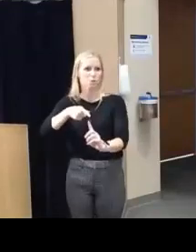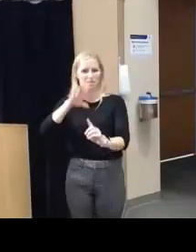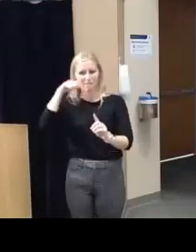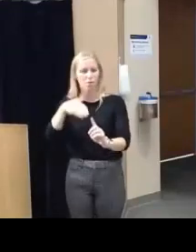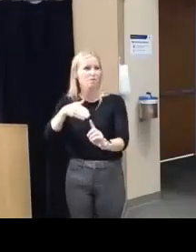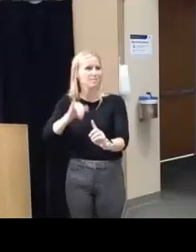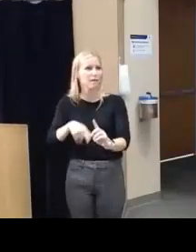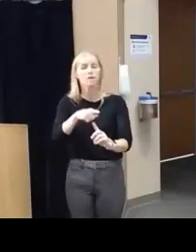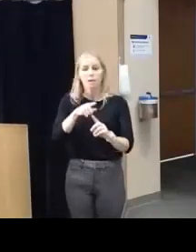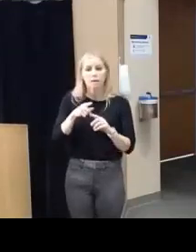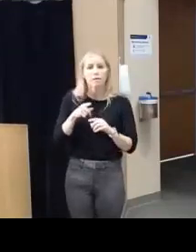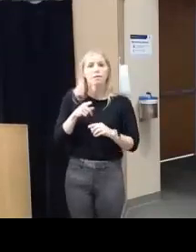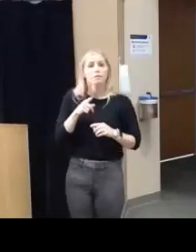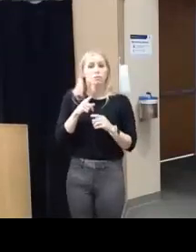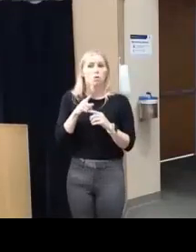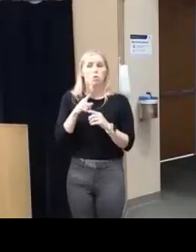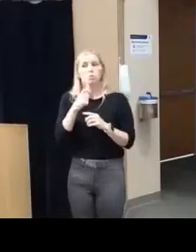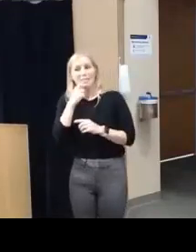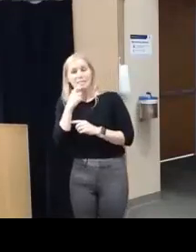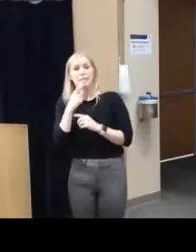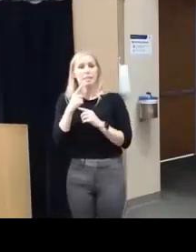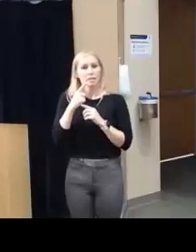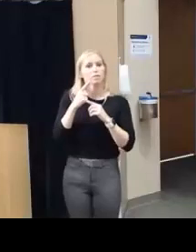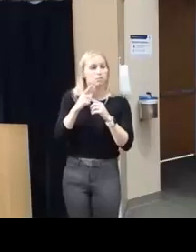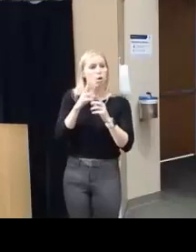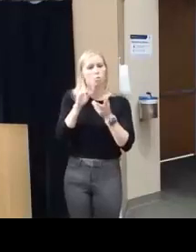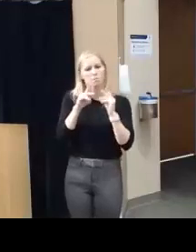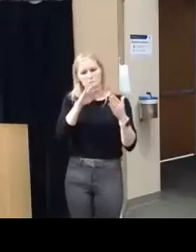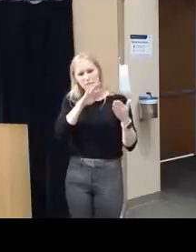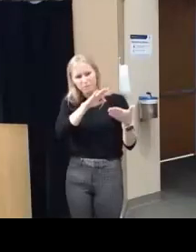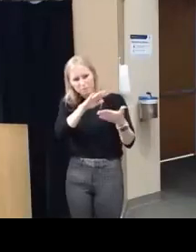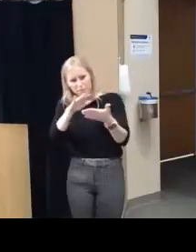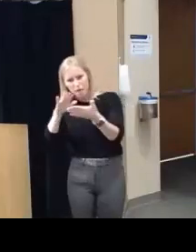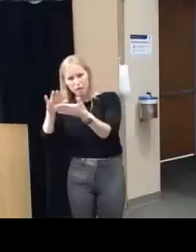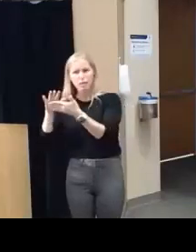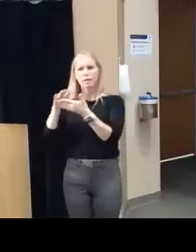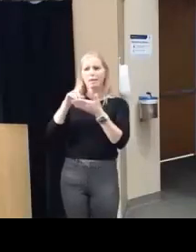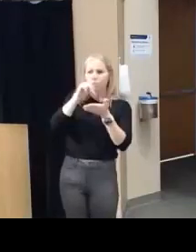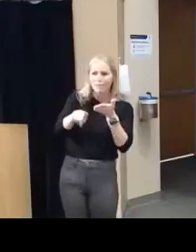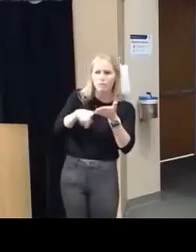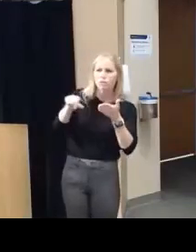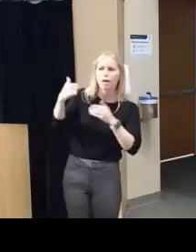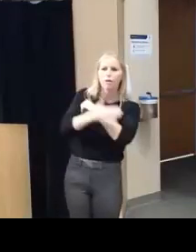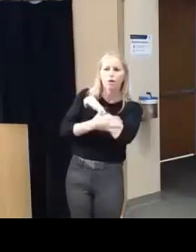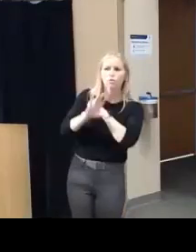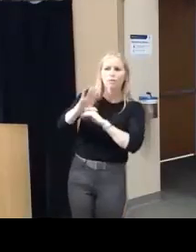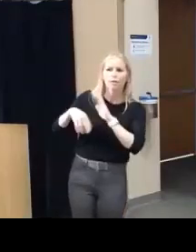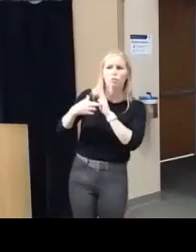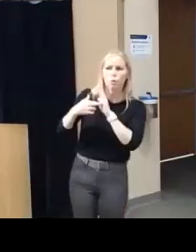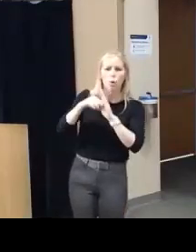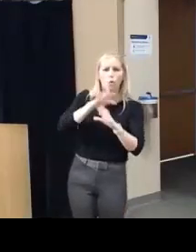more recent scholarship has explored the role of other countries in prohibition. This book,